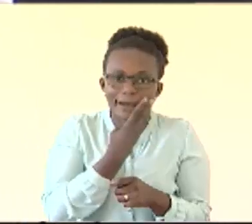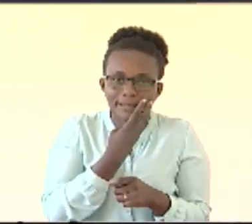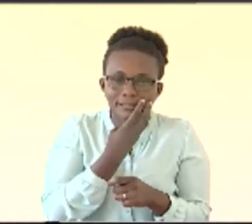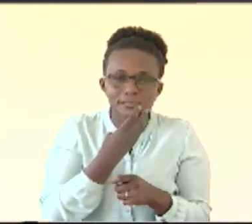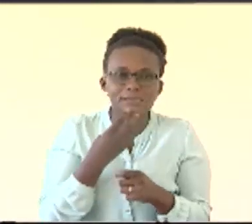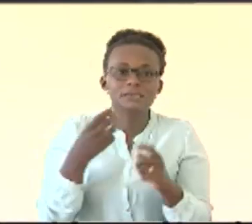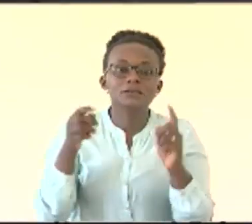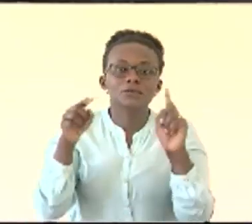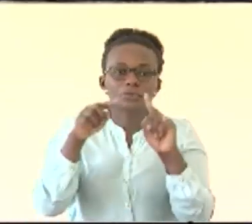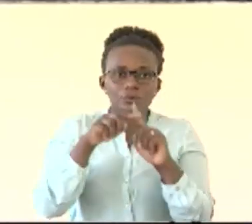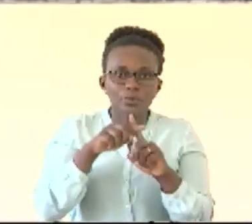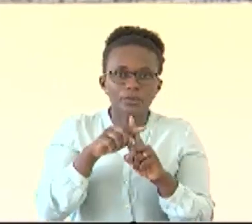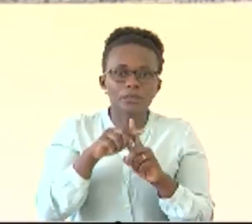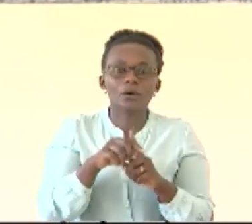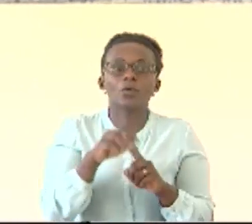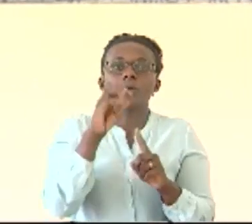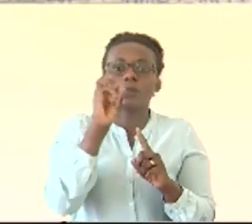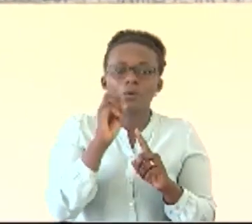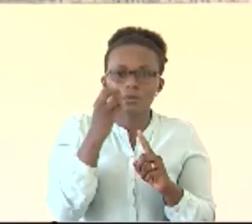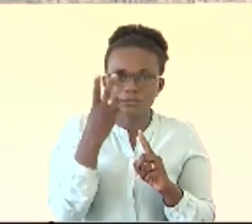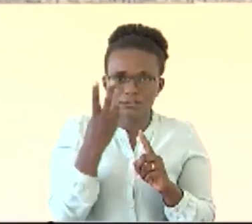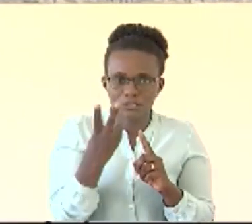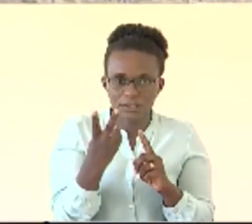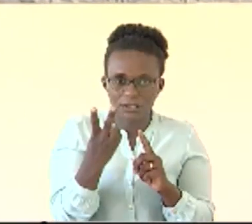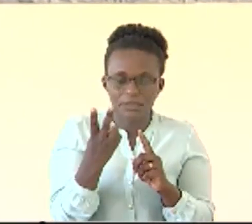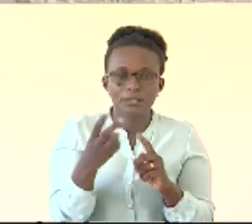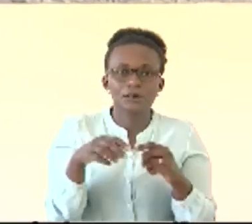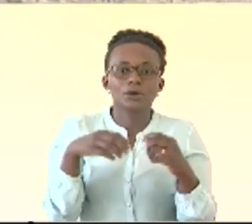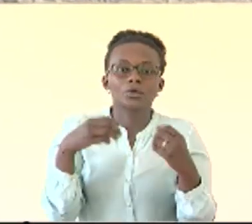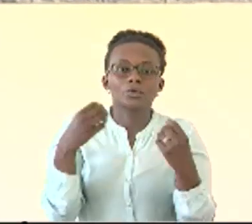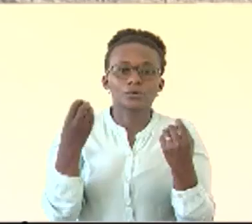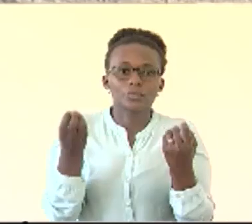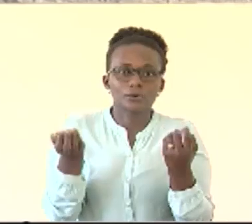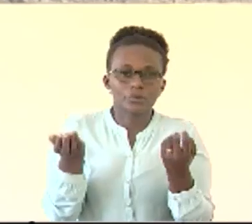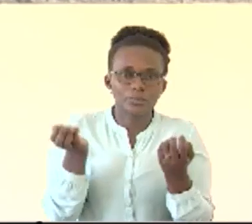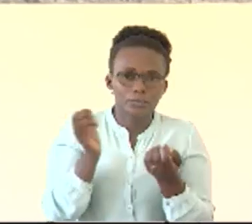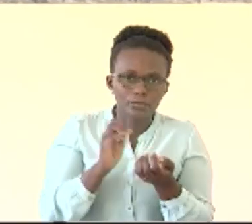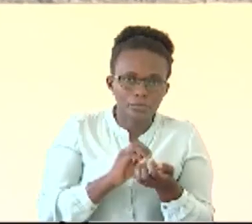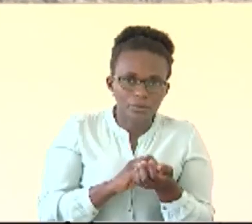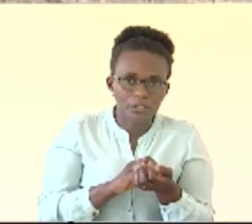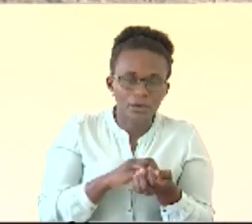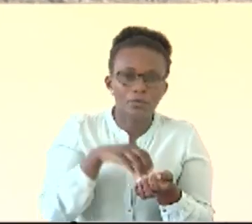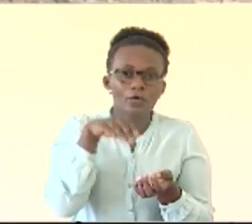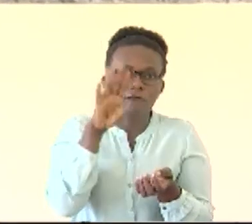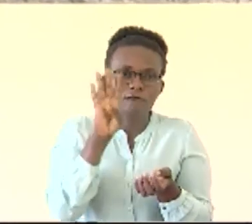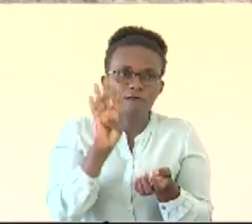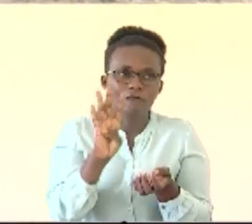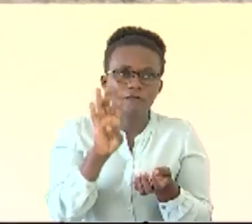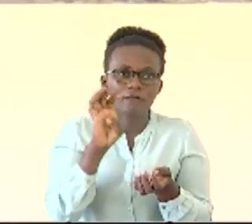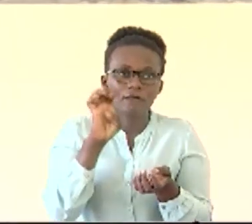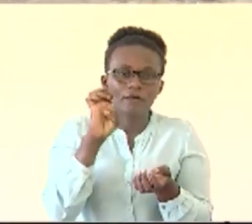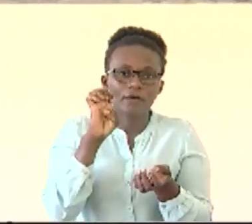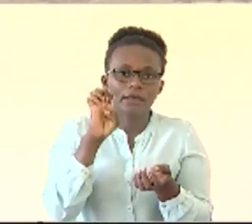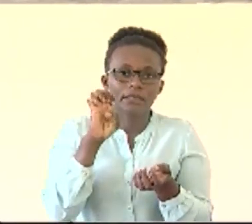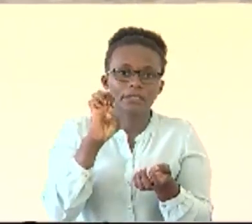gas, and then plus these are 4 electrons. What is important, we are just looking at this,